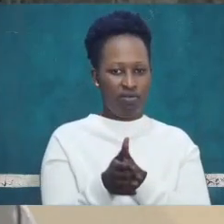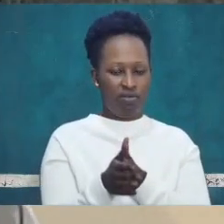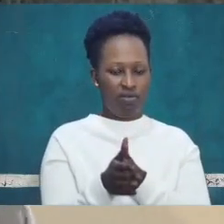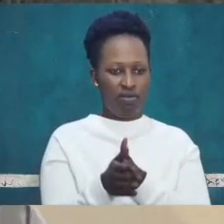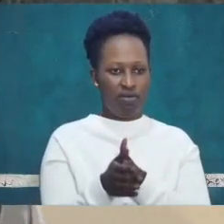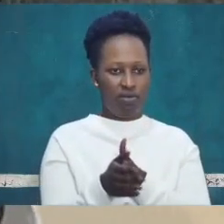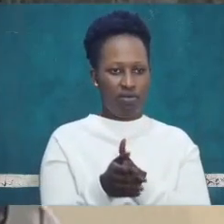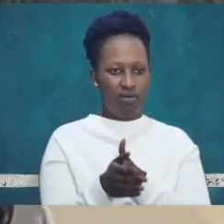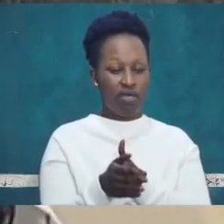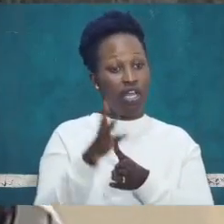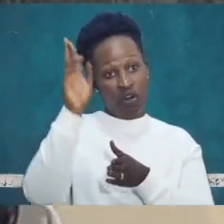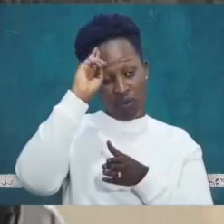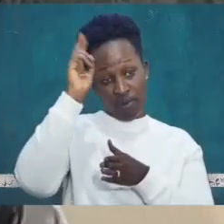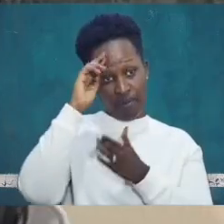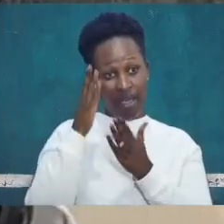Remember,